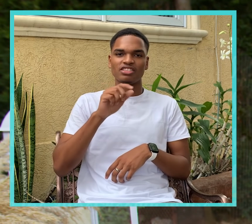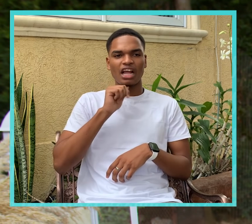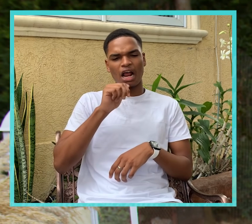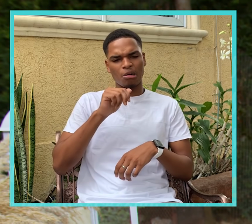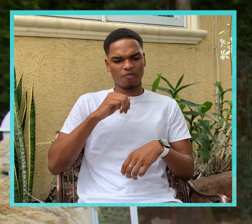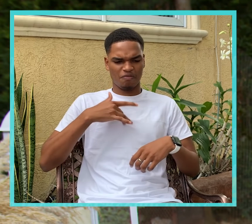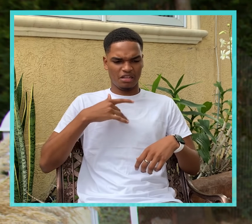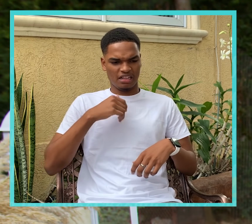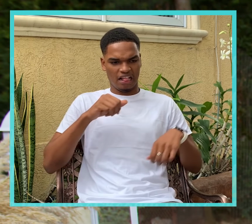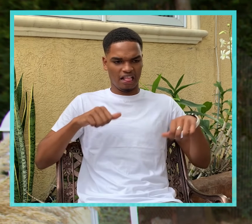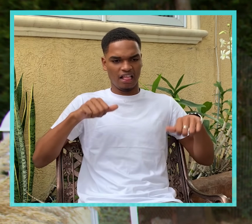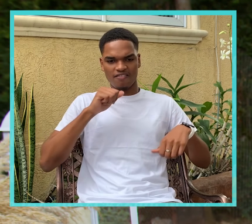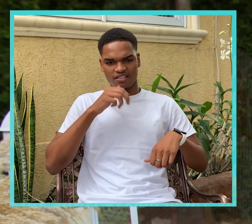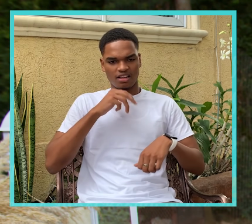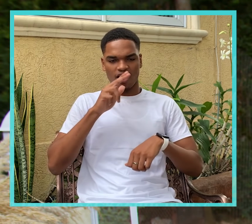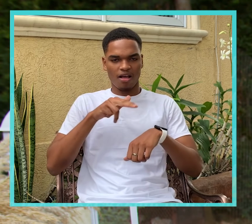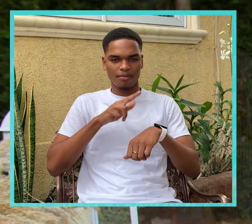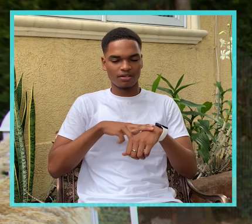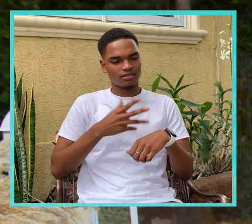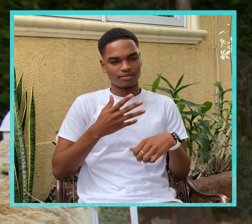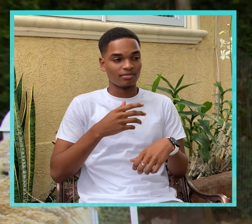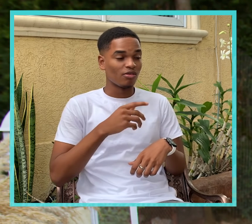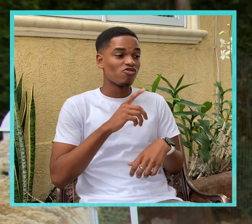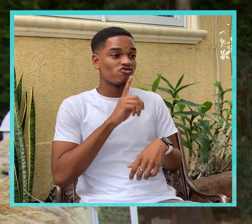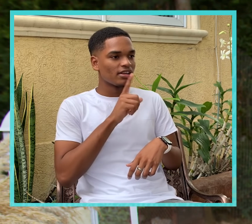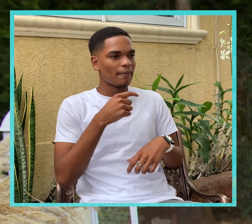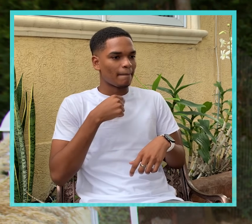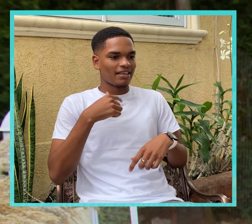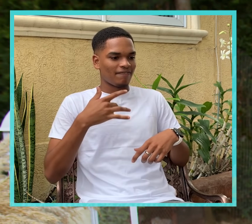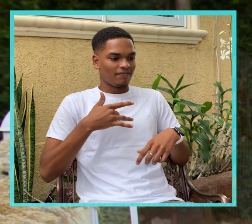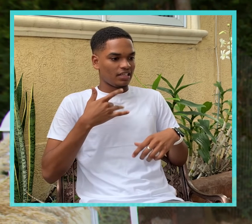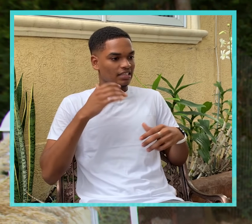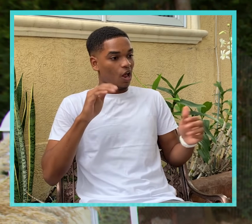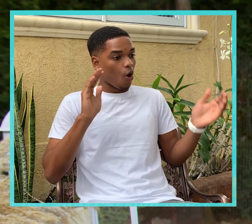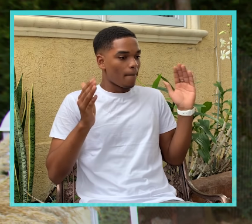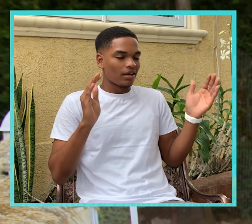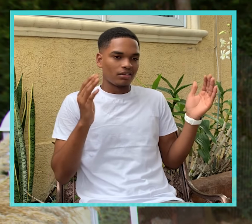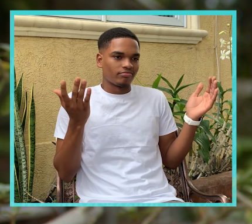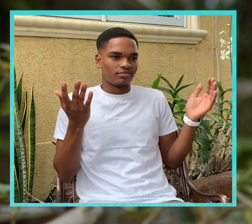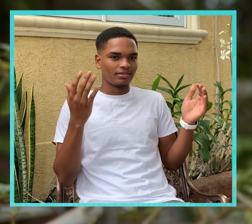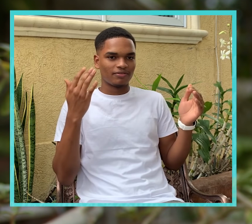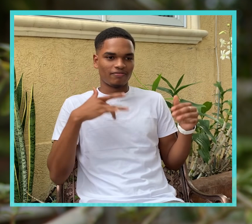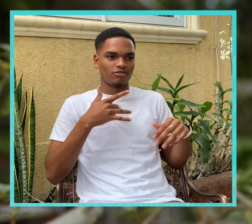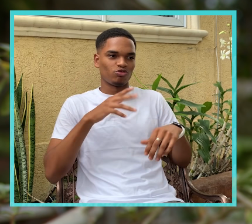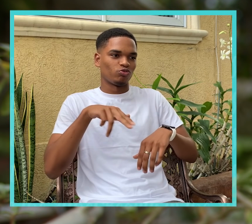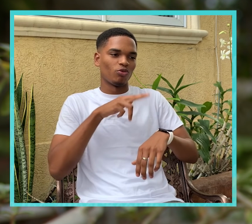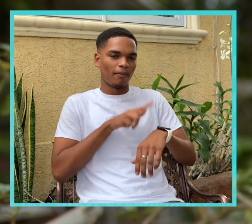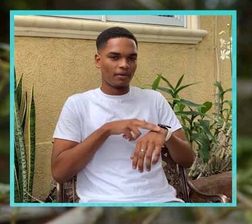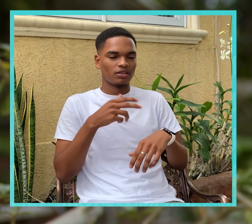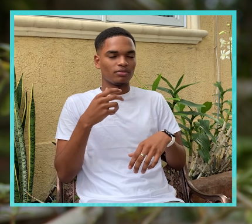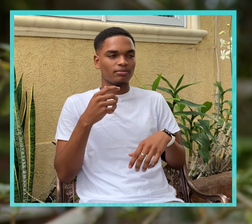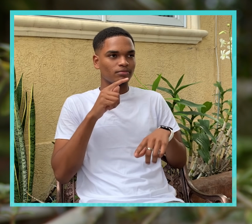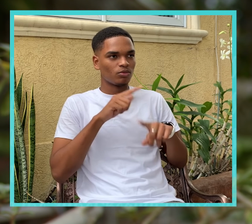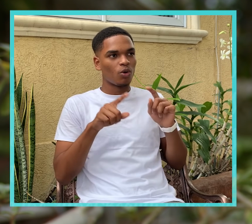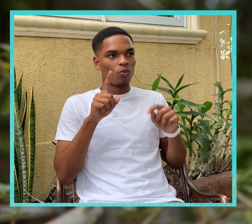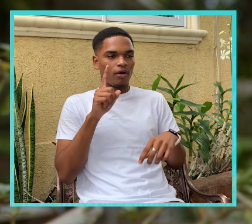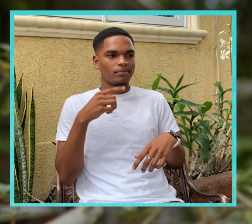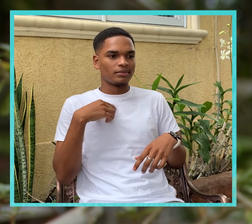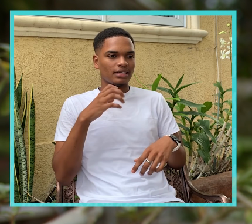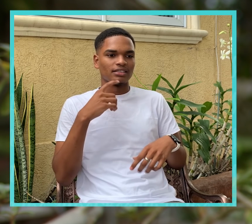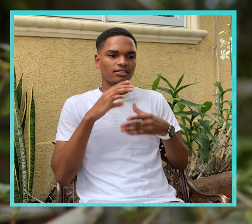you, no? I was just about to say that. mean, I have nothing to compare it to. Right. So, one thing that I can